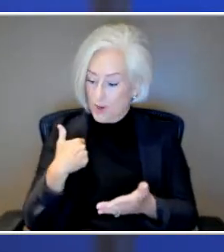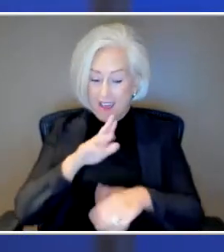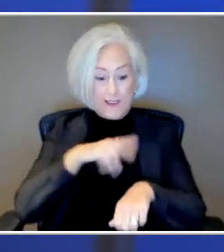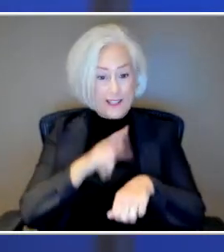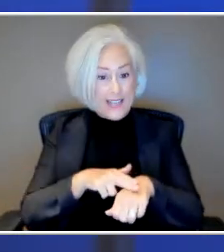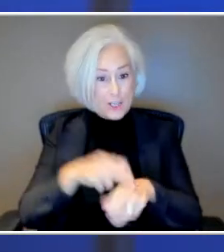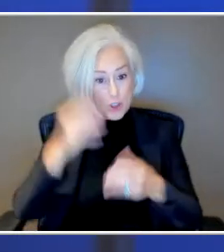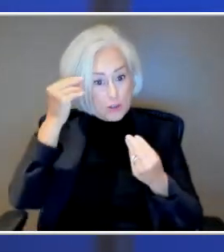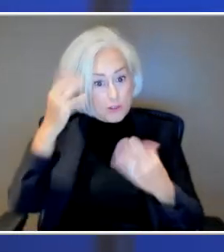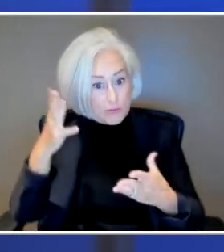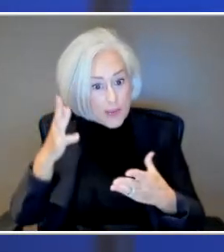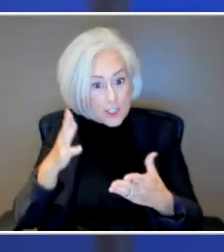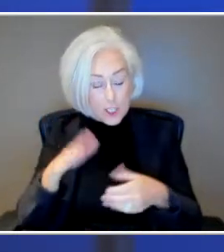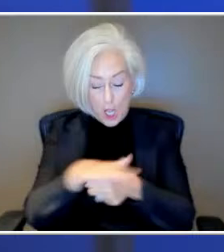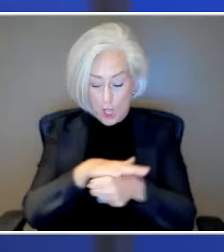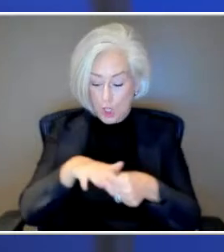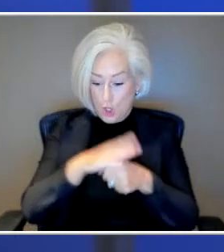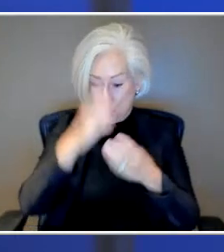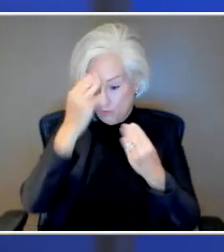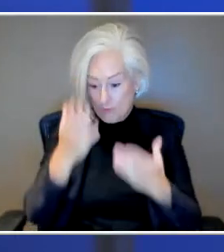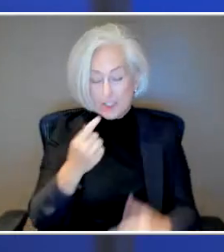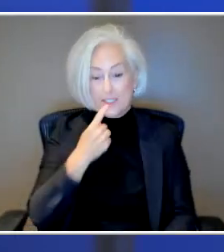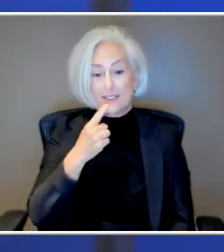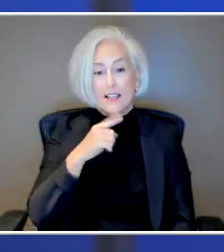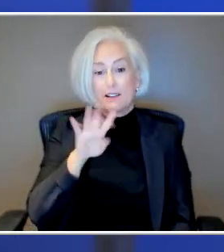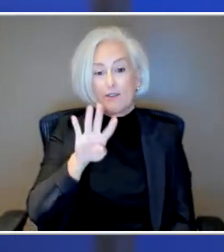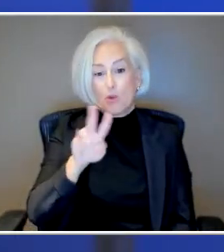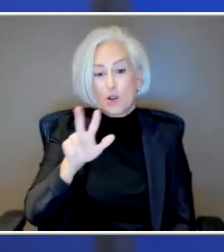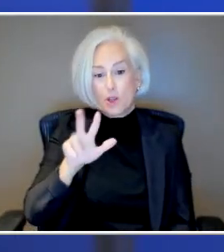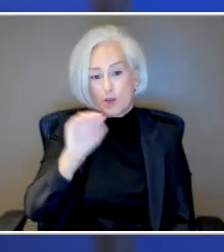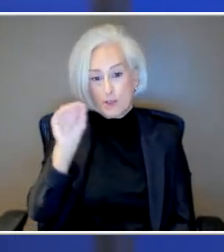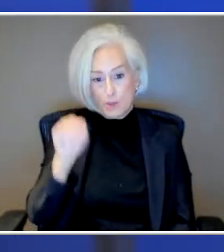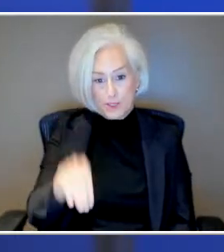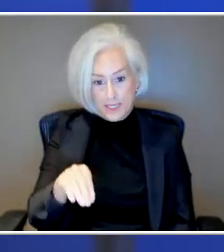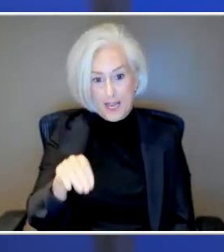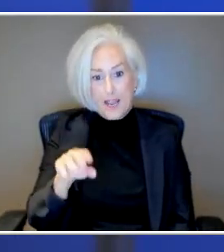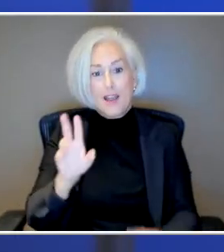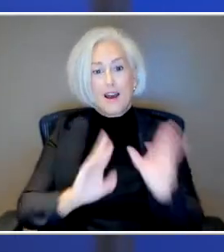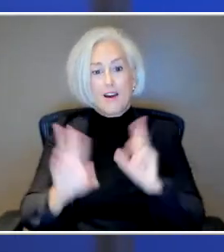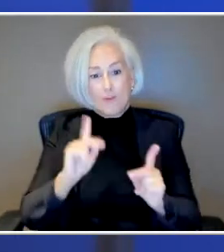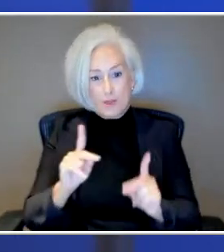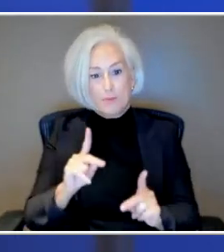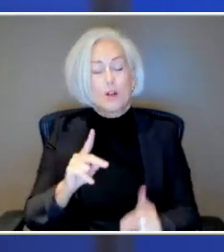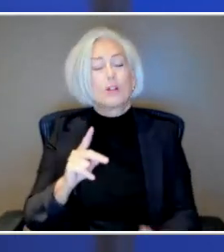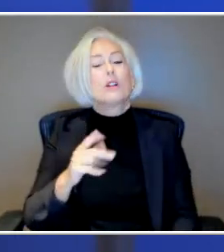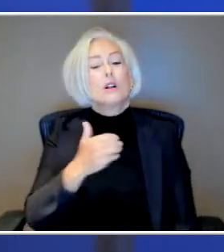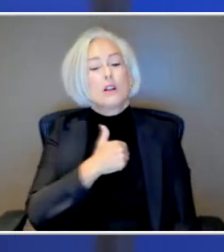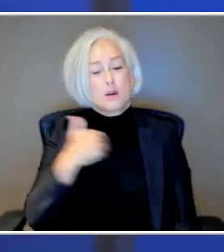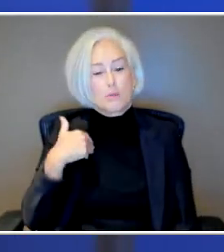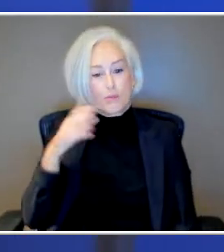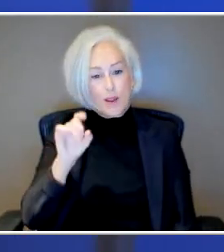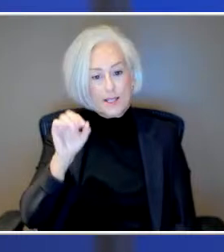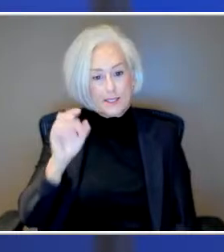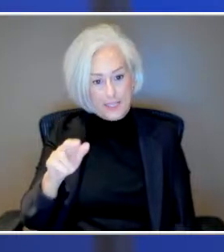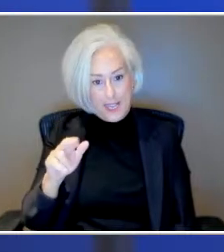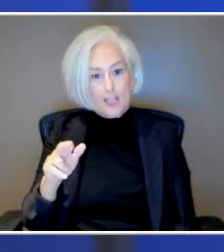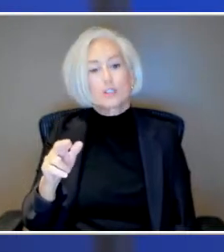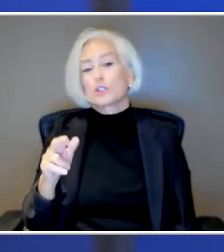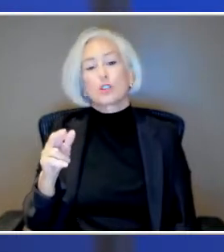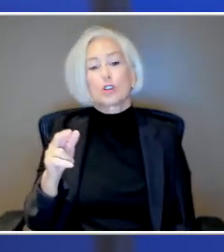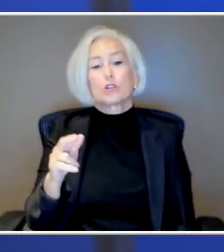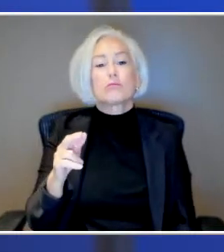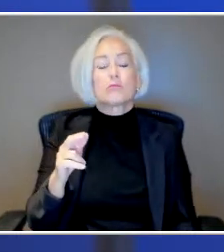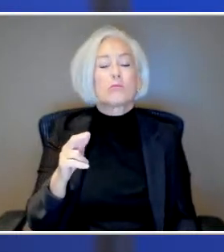least 43% of breast cancer patients who get a second opinion at NCI Designated Cancer Center are going to have a change in their diagnosis and treatment